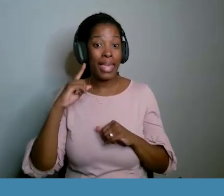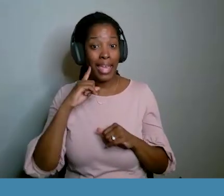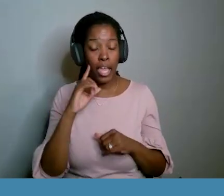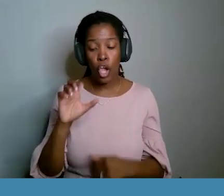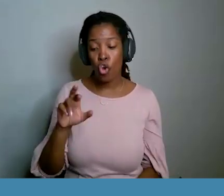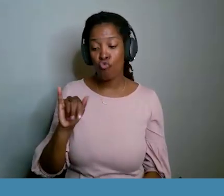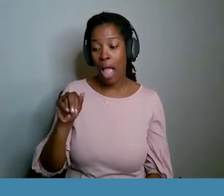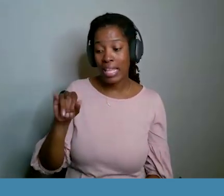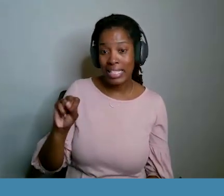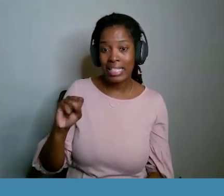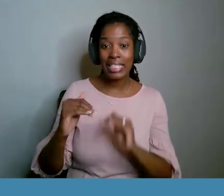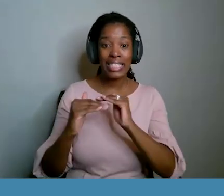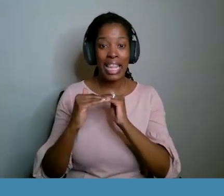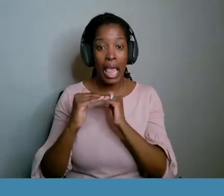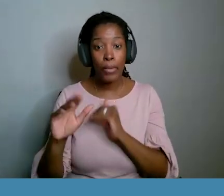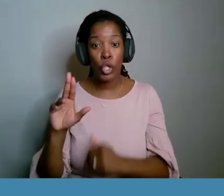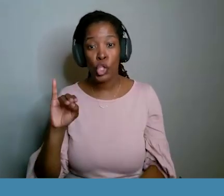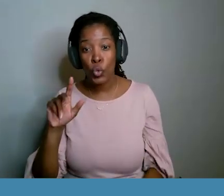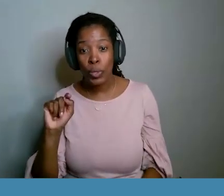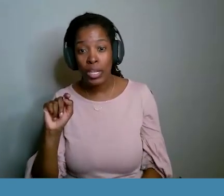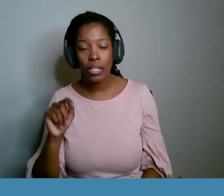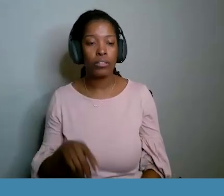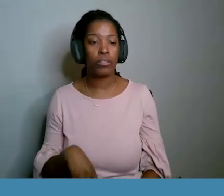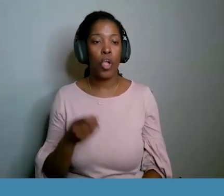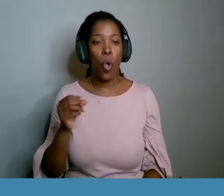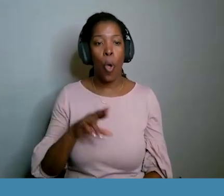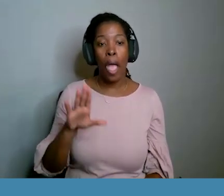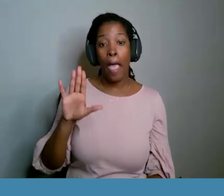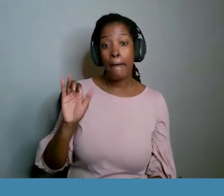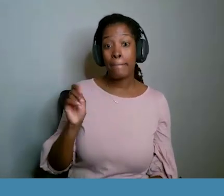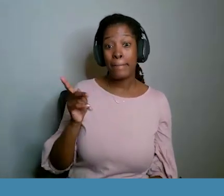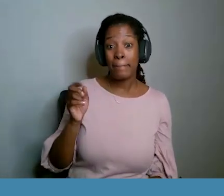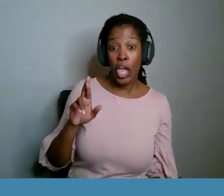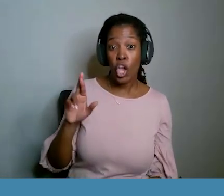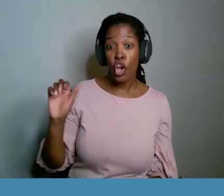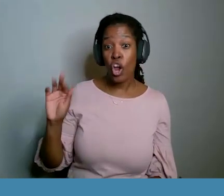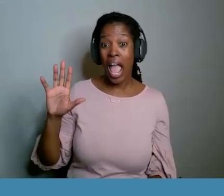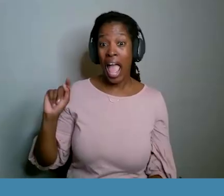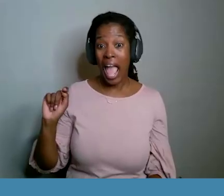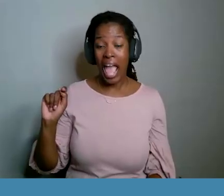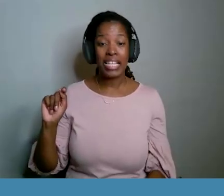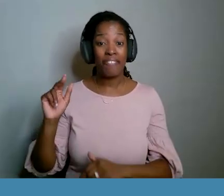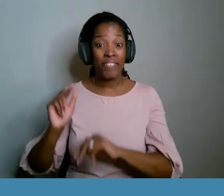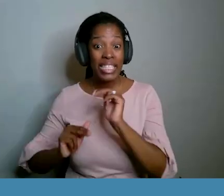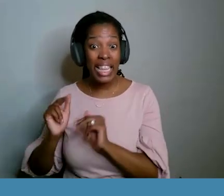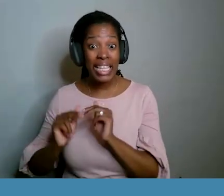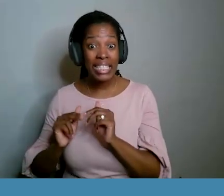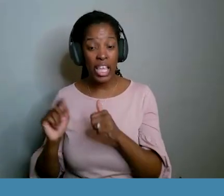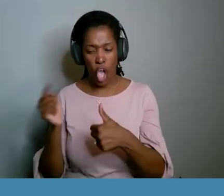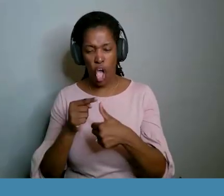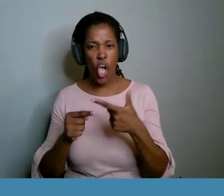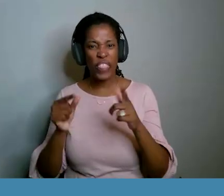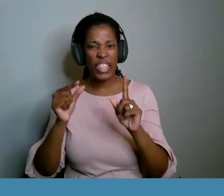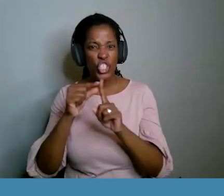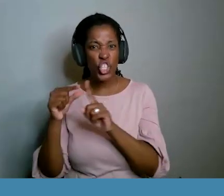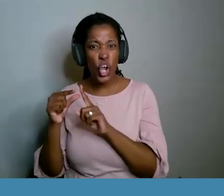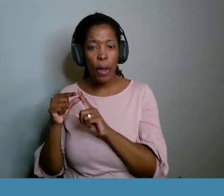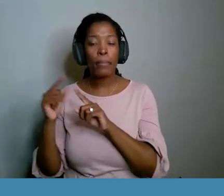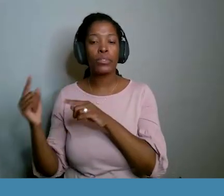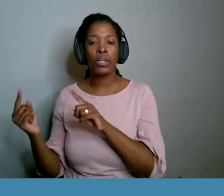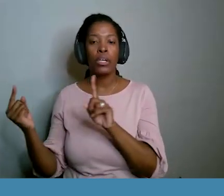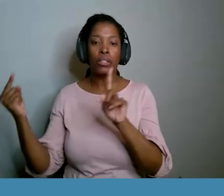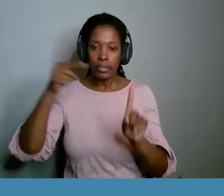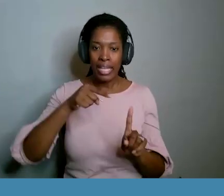unit or Baker Act receiving facility or Baker Act facility. All those terms are meant to refer to a